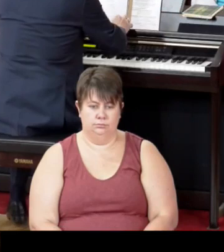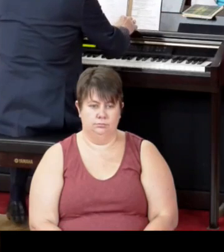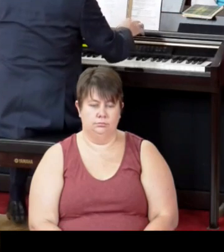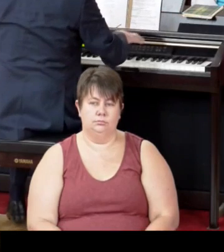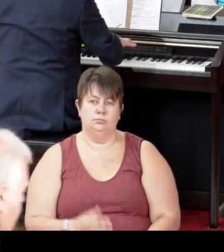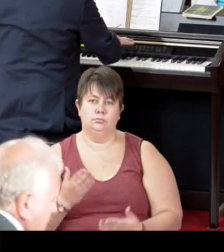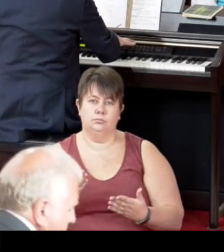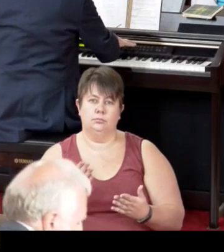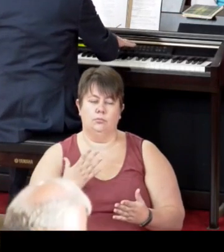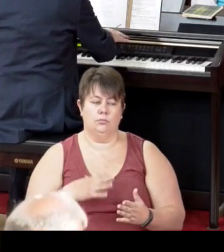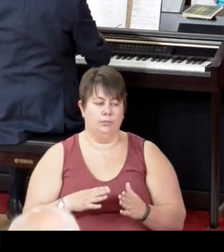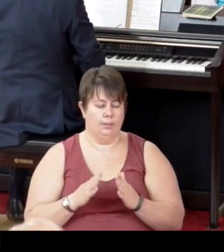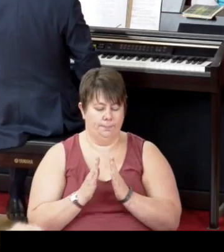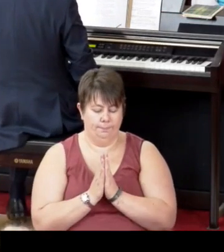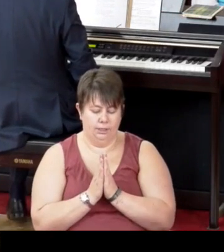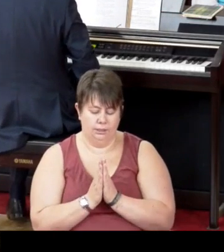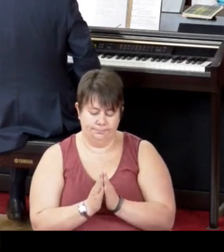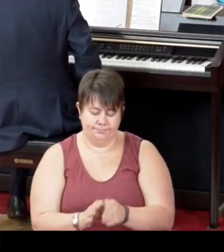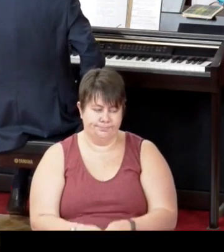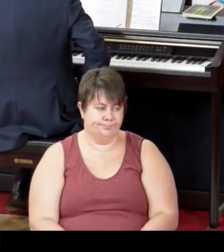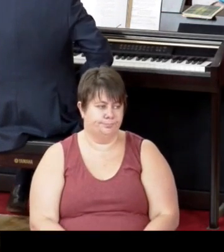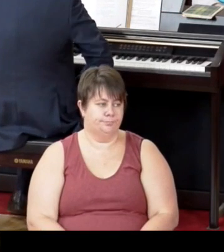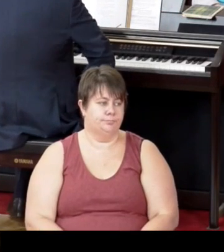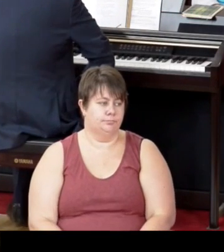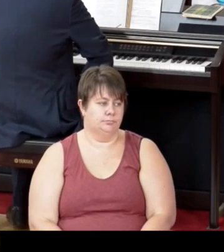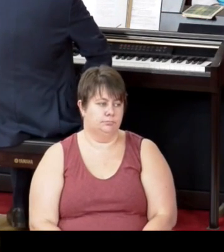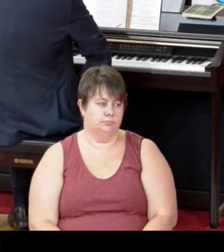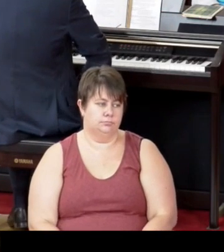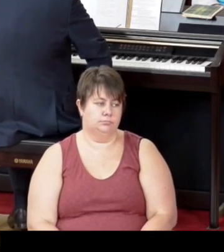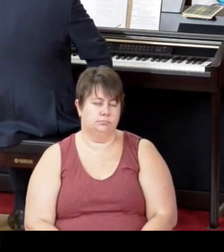Let's share in a prayer together. Let us pray.